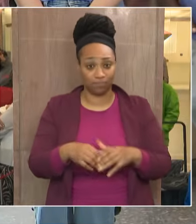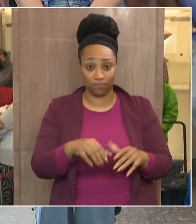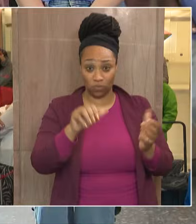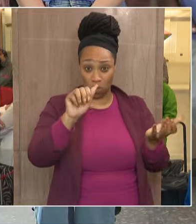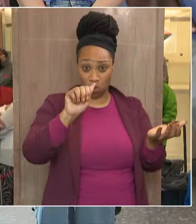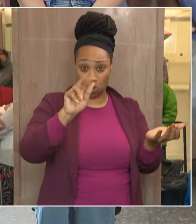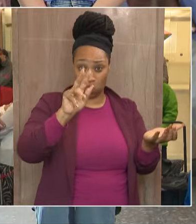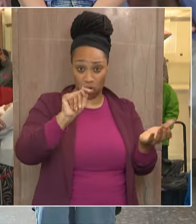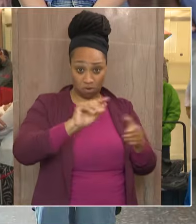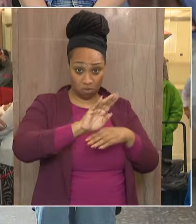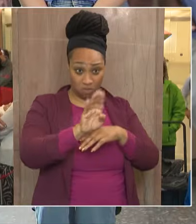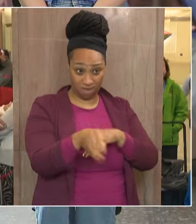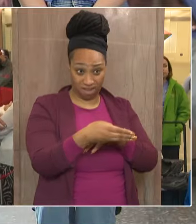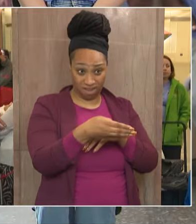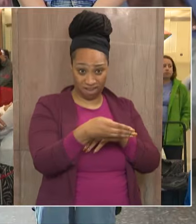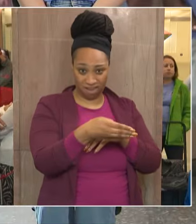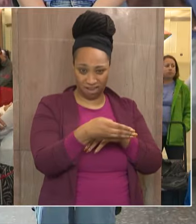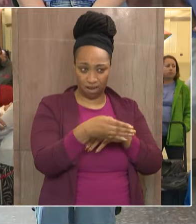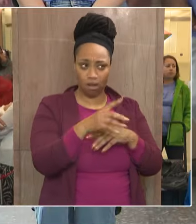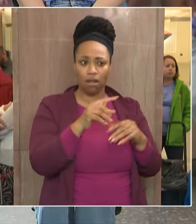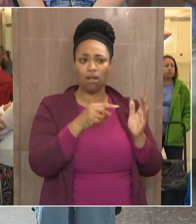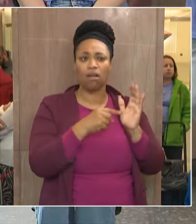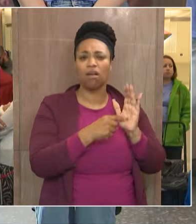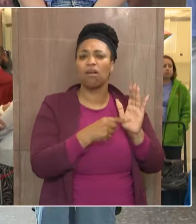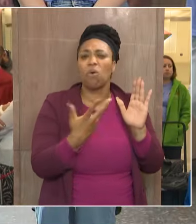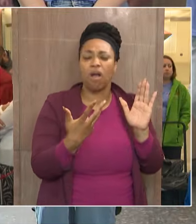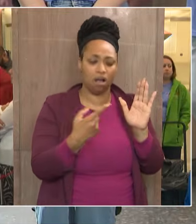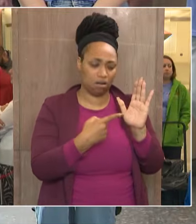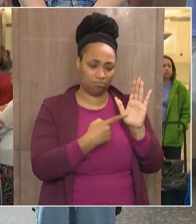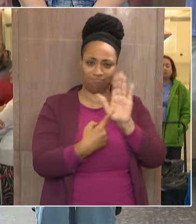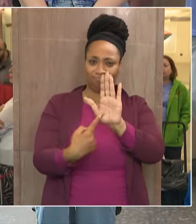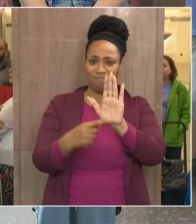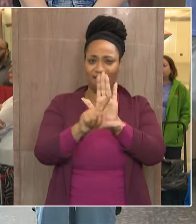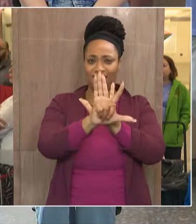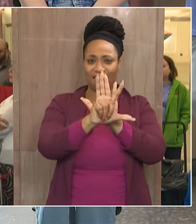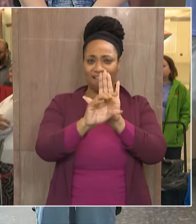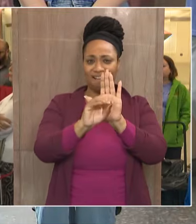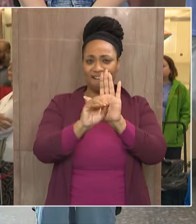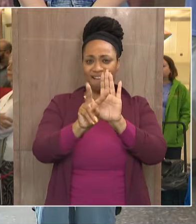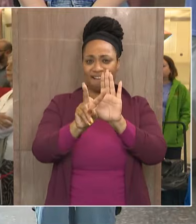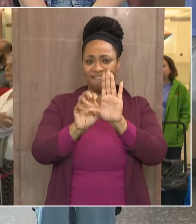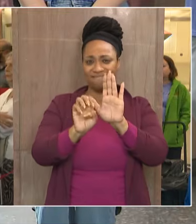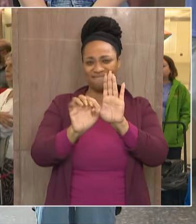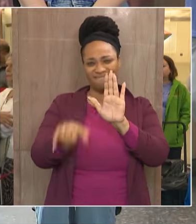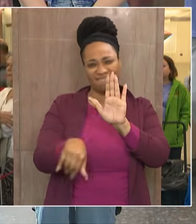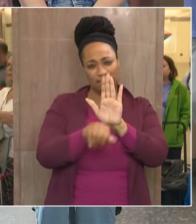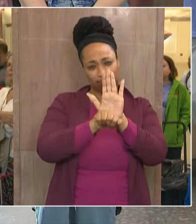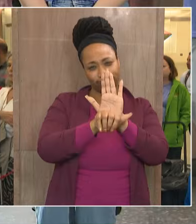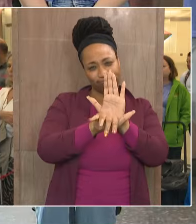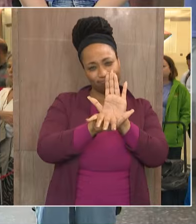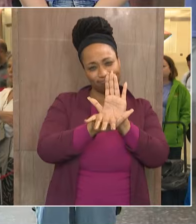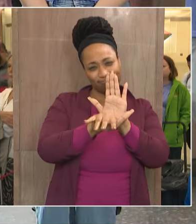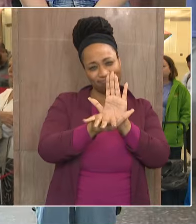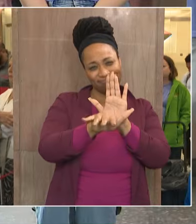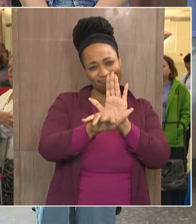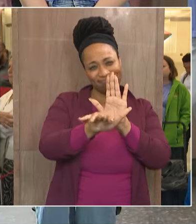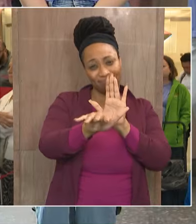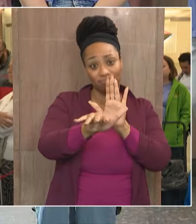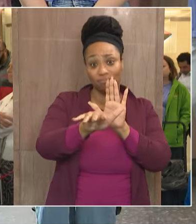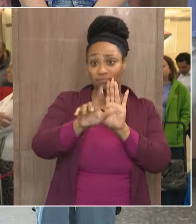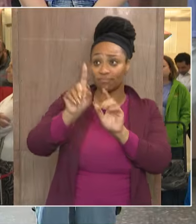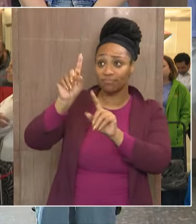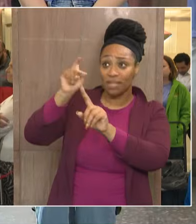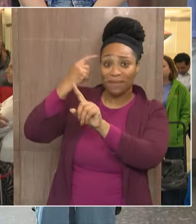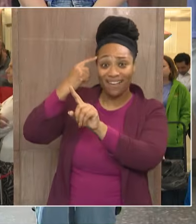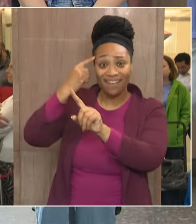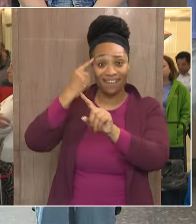the power of what we can create with government, community, and businesses come together.